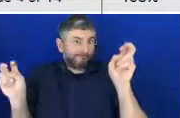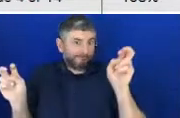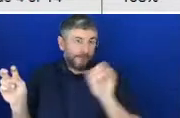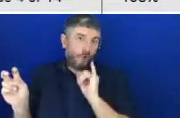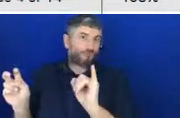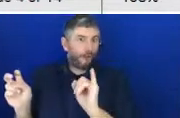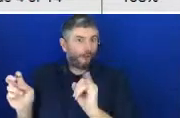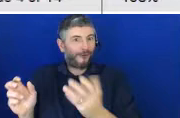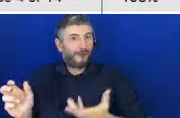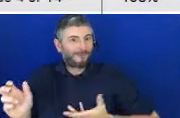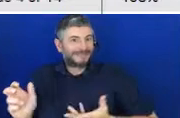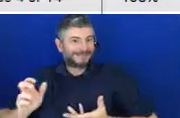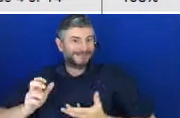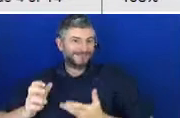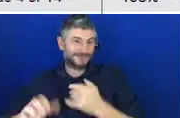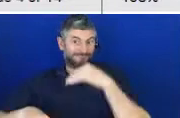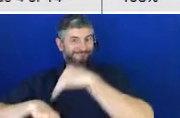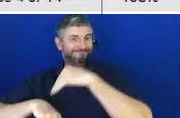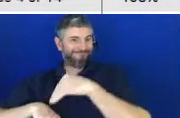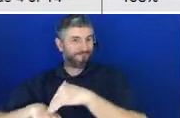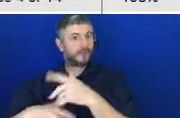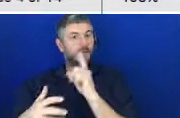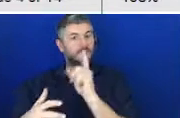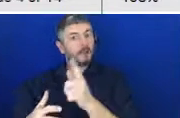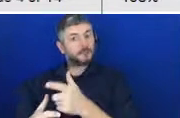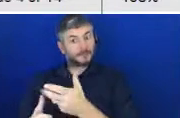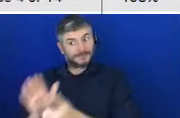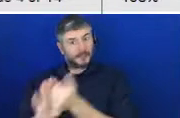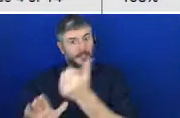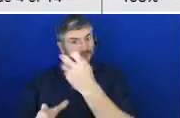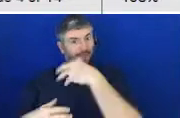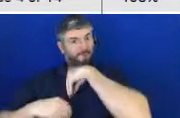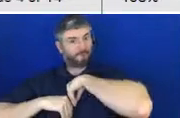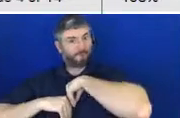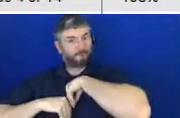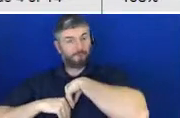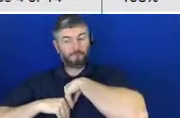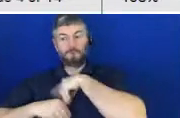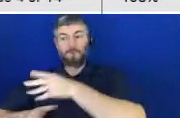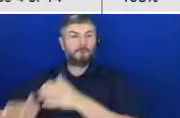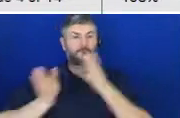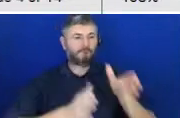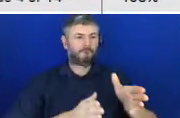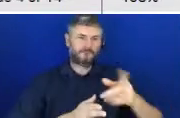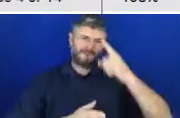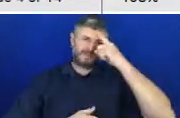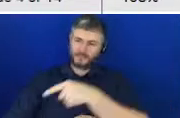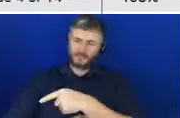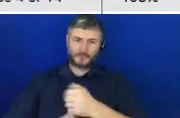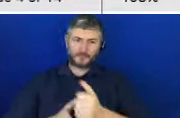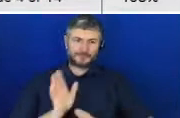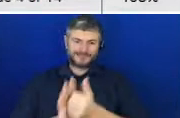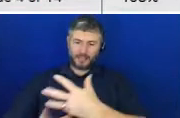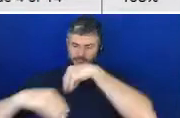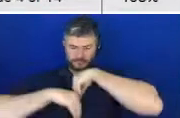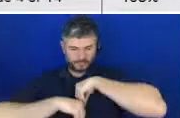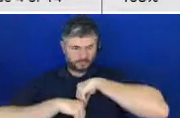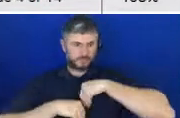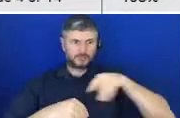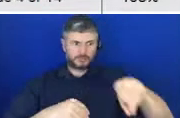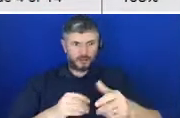her business was in the black market. And therefore, we started to think about some of those attributes that she had, some of